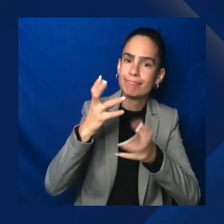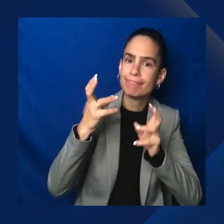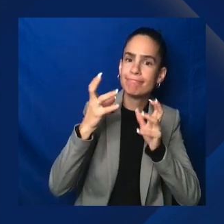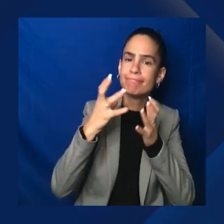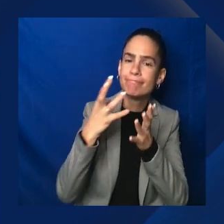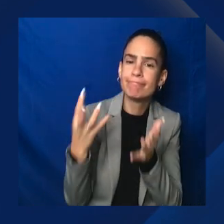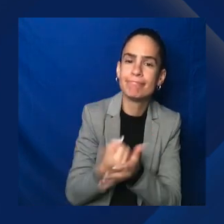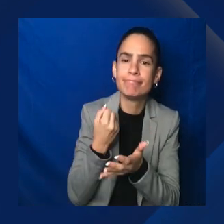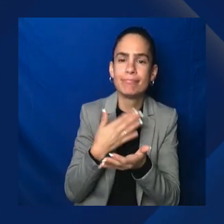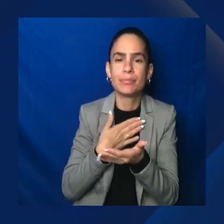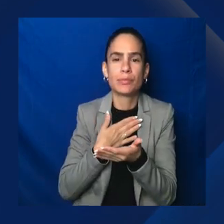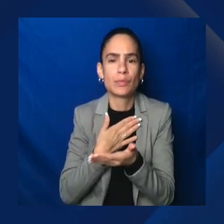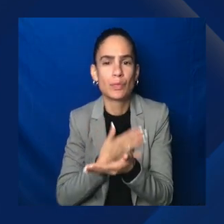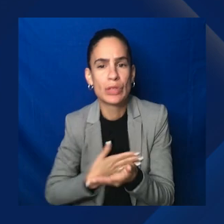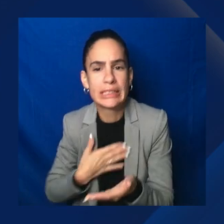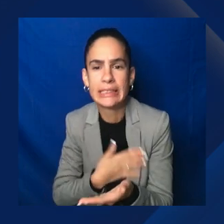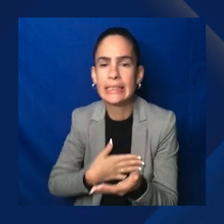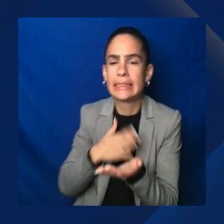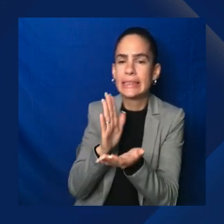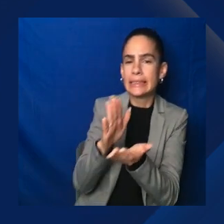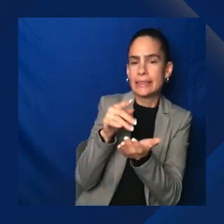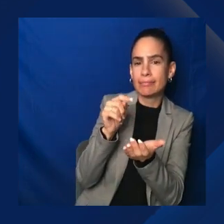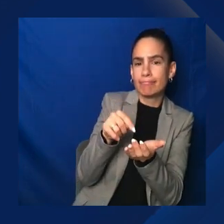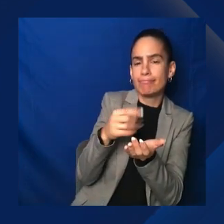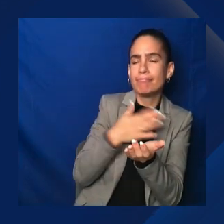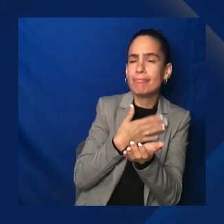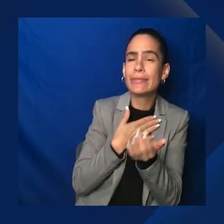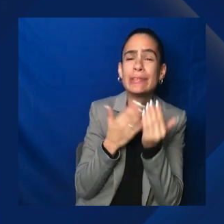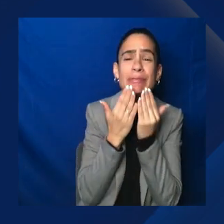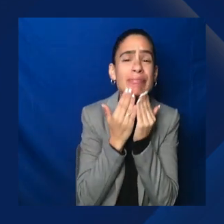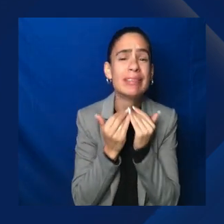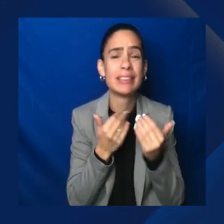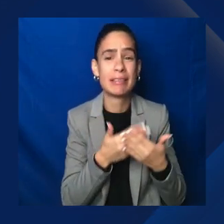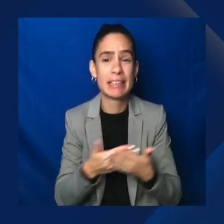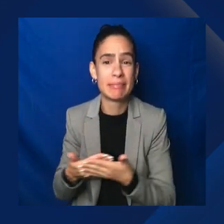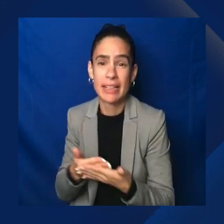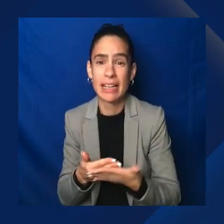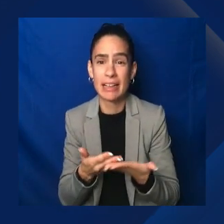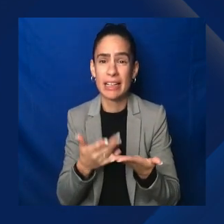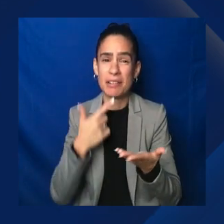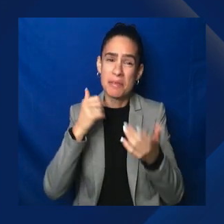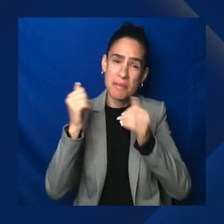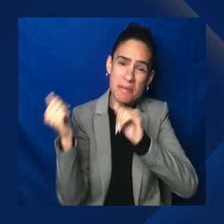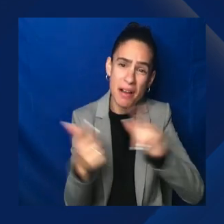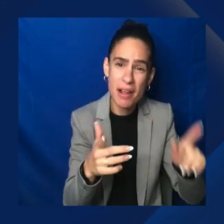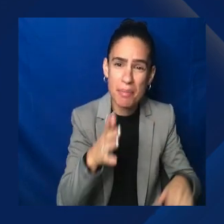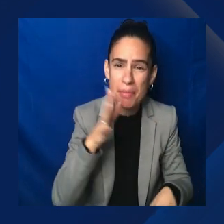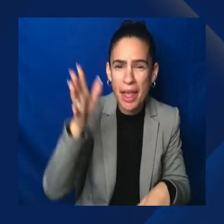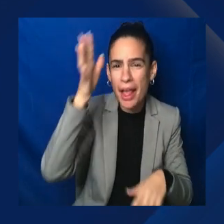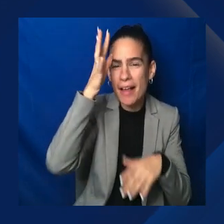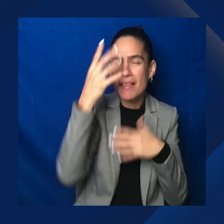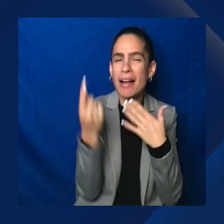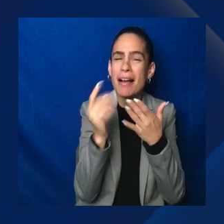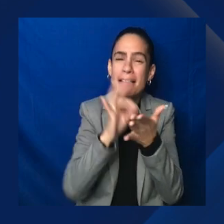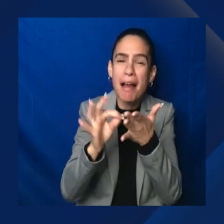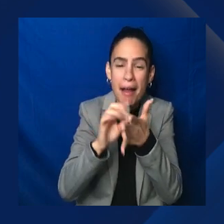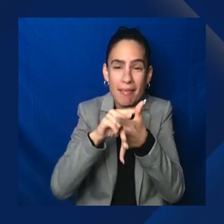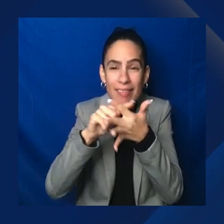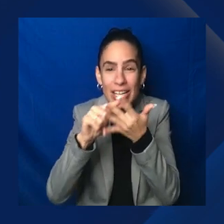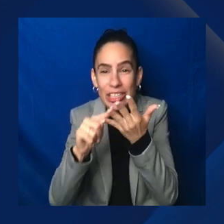new parent, we wanted to count her fingers and make memories. And when you have a stillbirth, that time is cut very